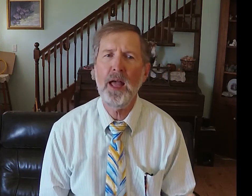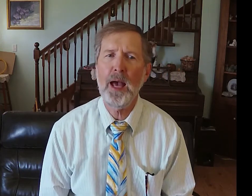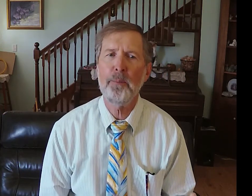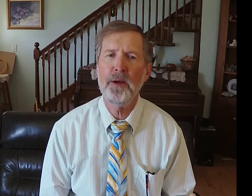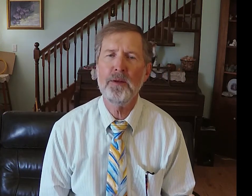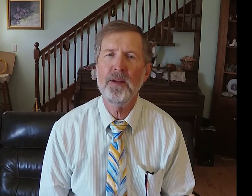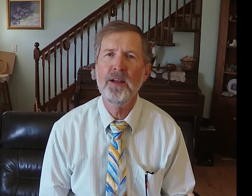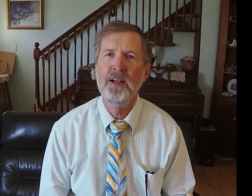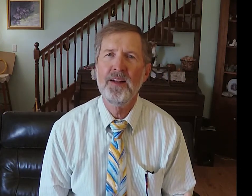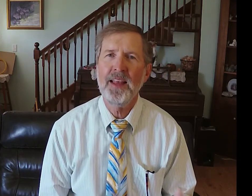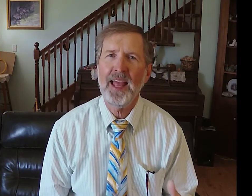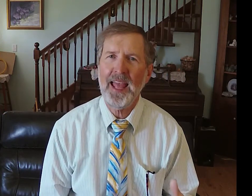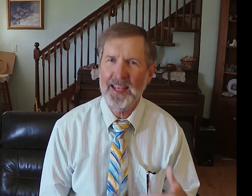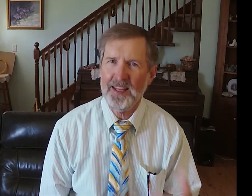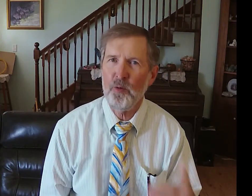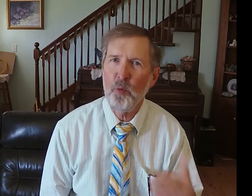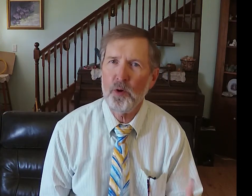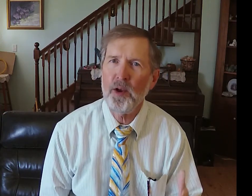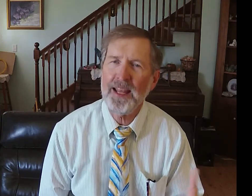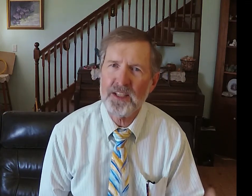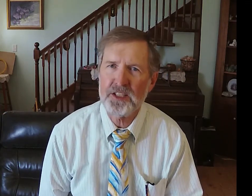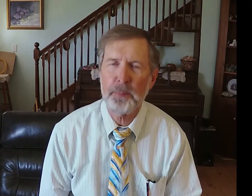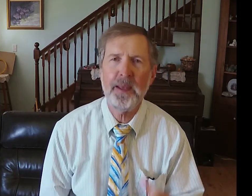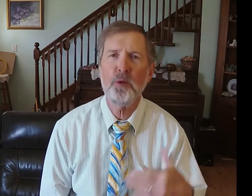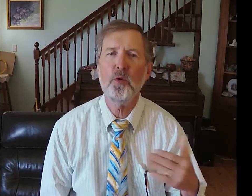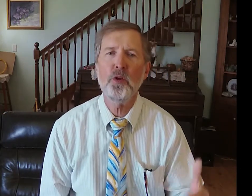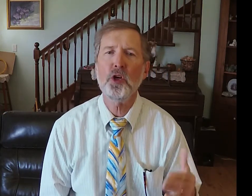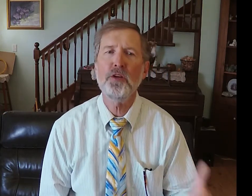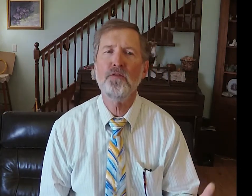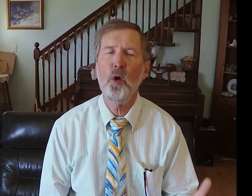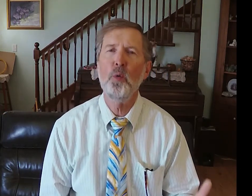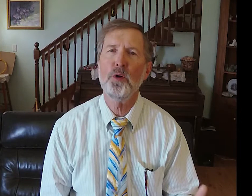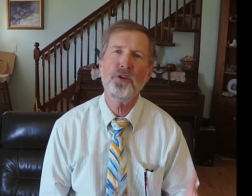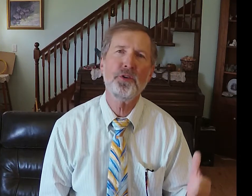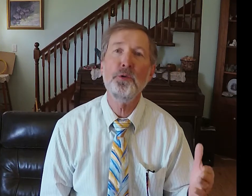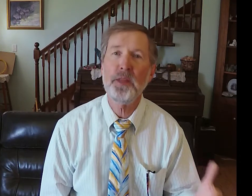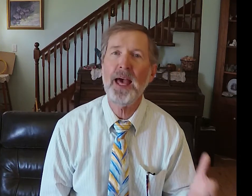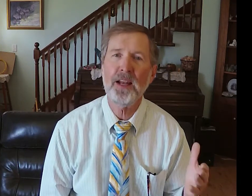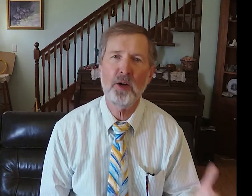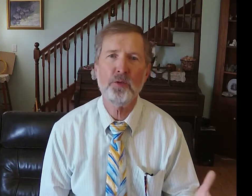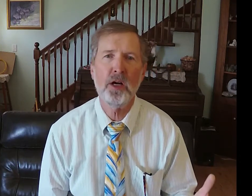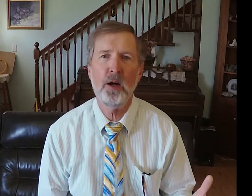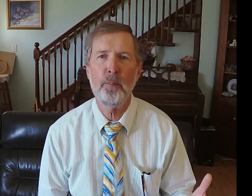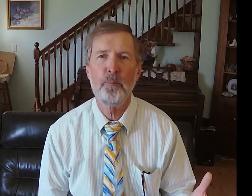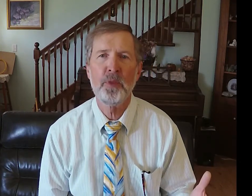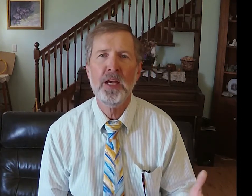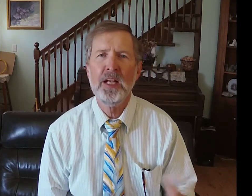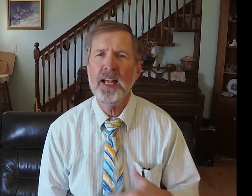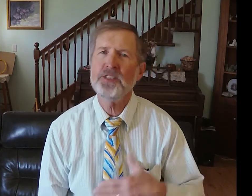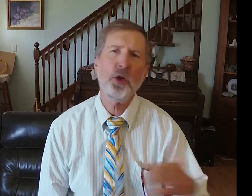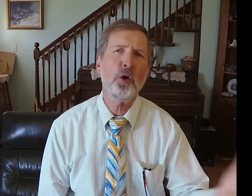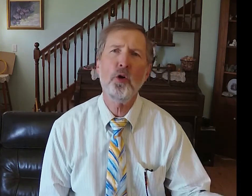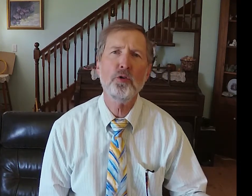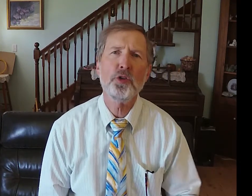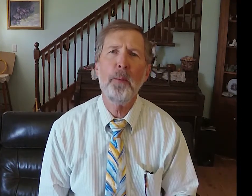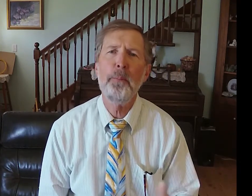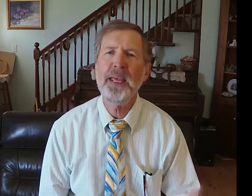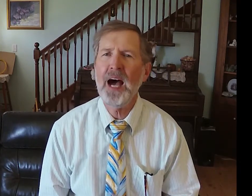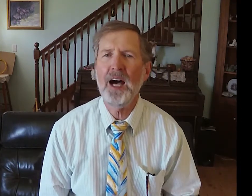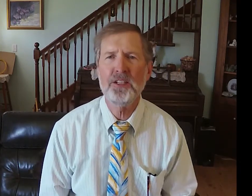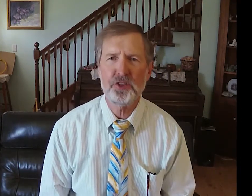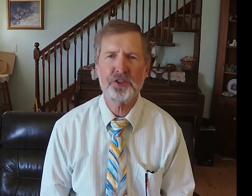good will happen and that we're anticipating, we're looking forward to that outcome. And so it